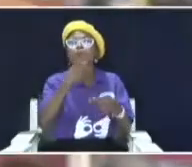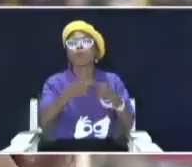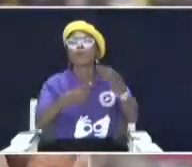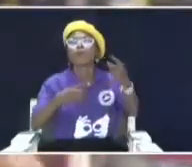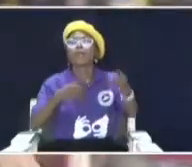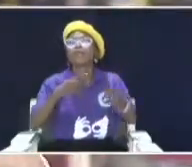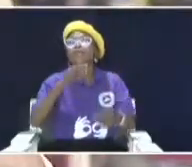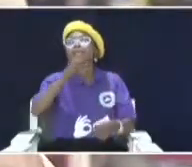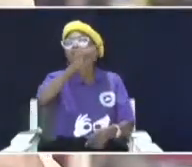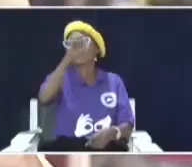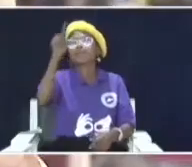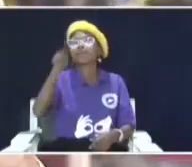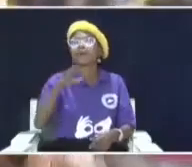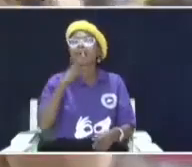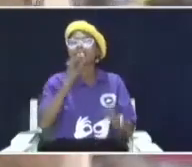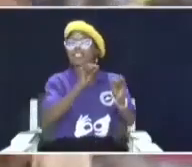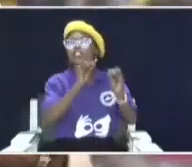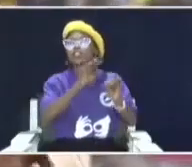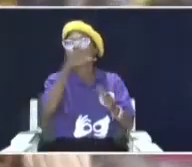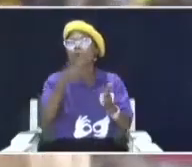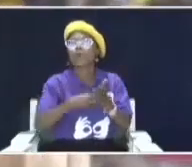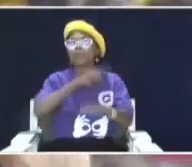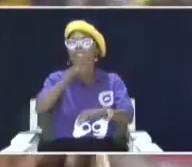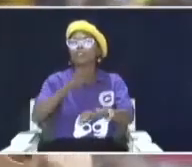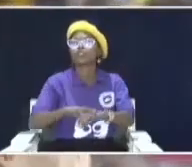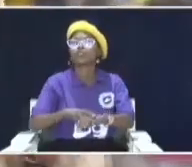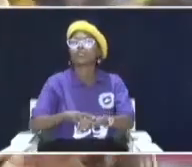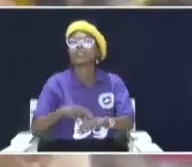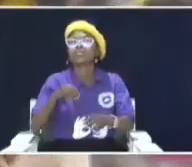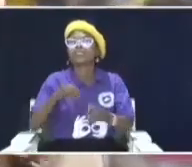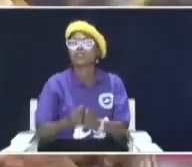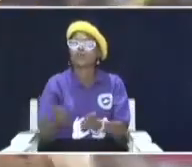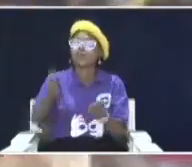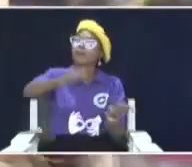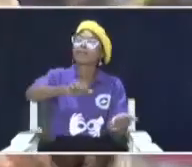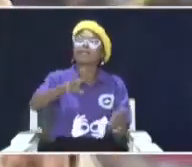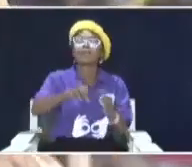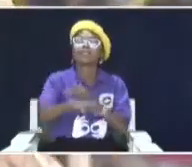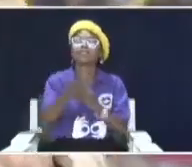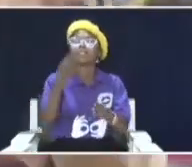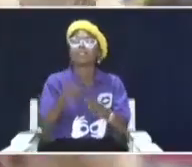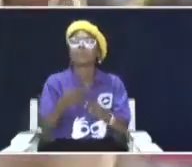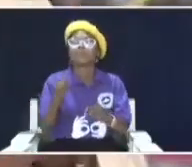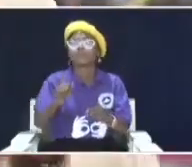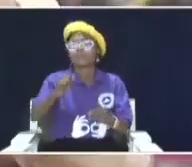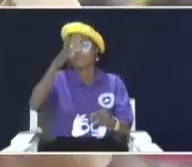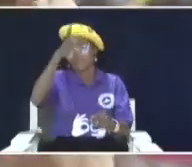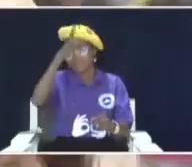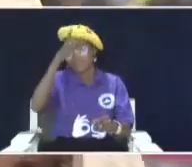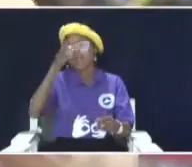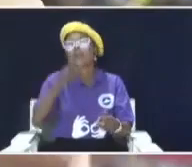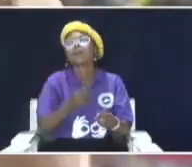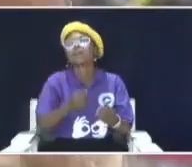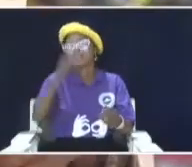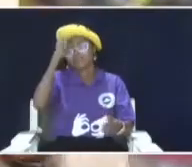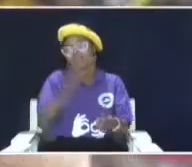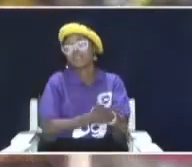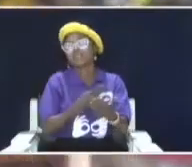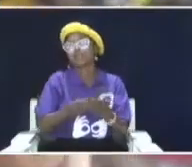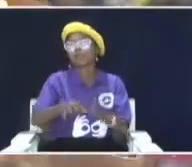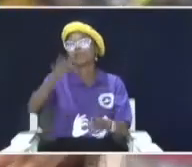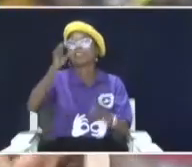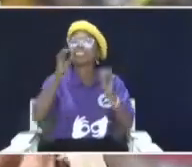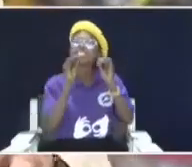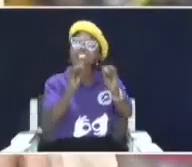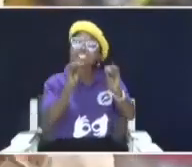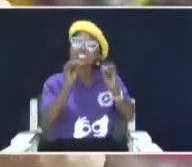teach all nations. You baptize them in the name of the Father, the Son, and the Holy Spirit, teaching them to observe everything that